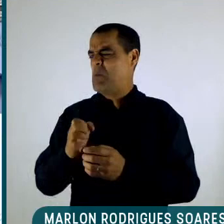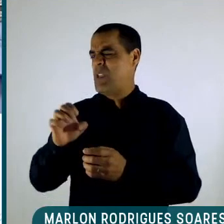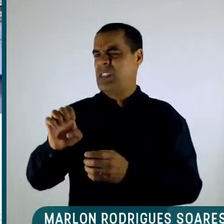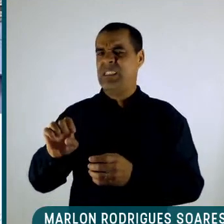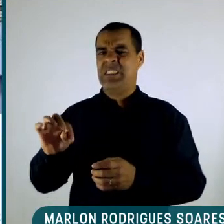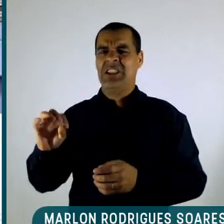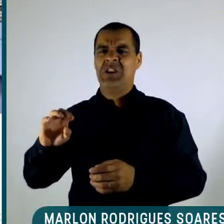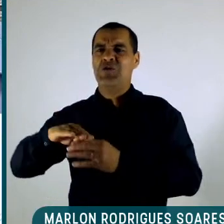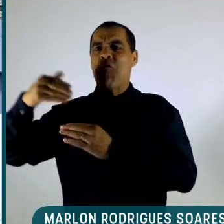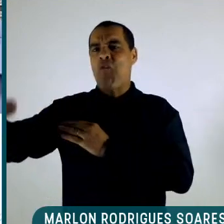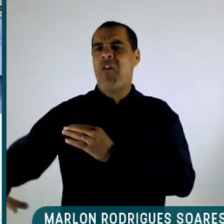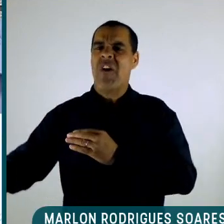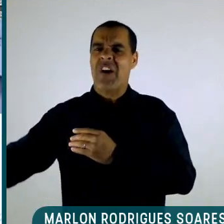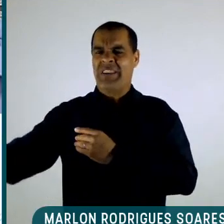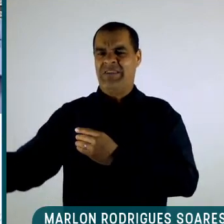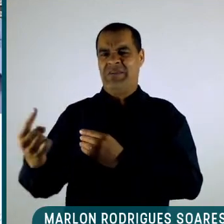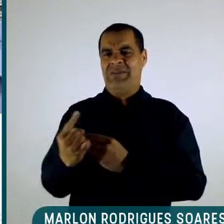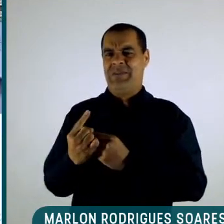something that comes